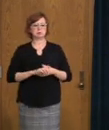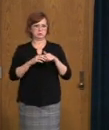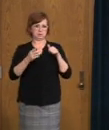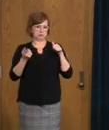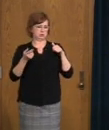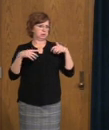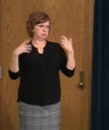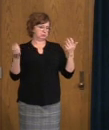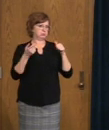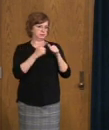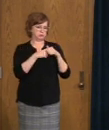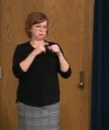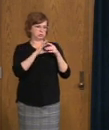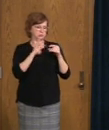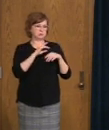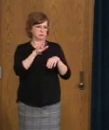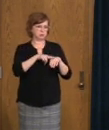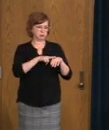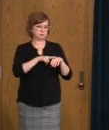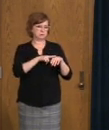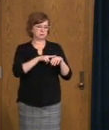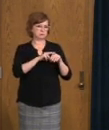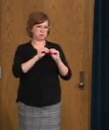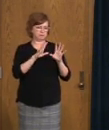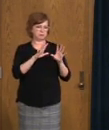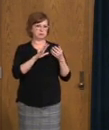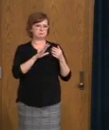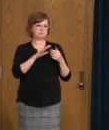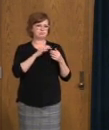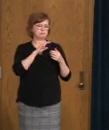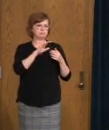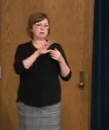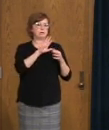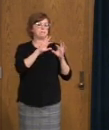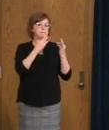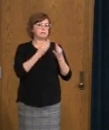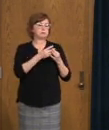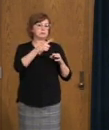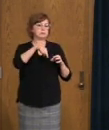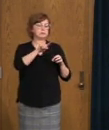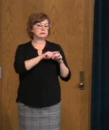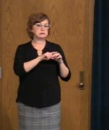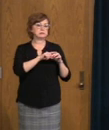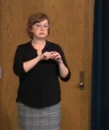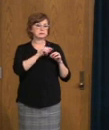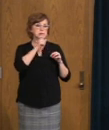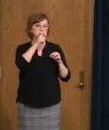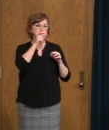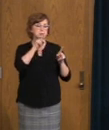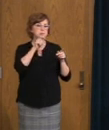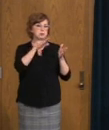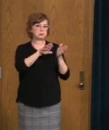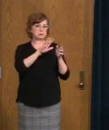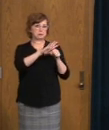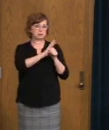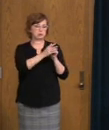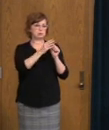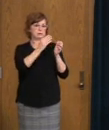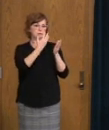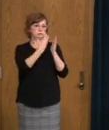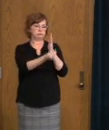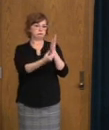I'll obviously start by expressing my condolences to the families who have lost loved ones, and we are unfortunately reporting